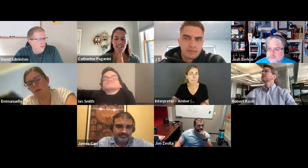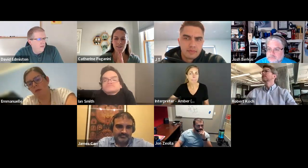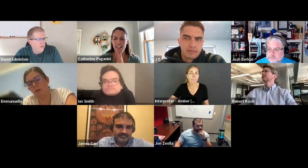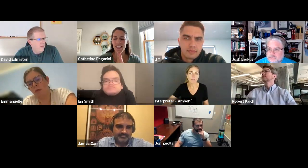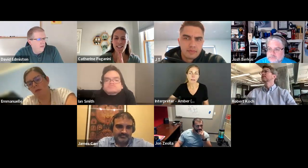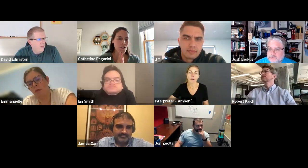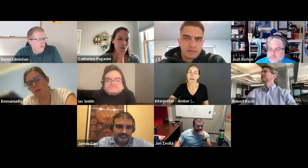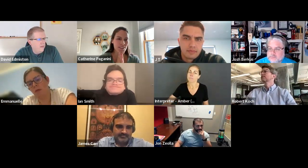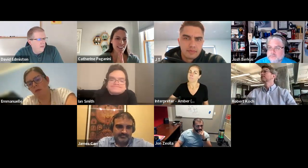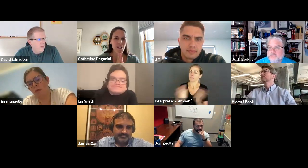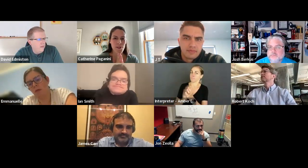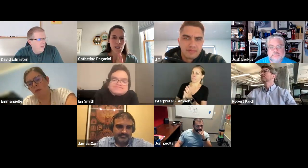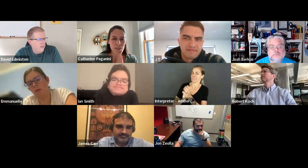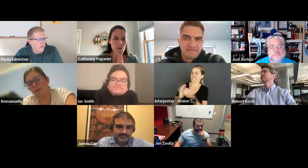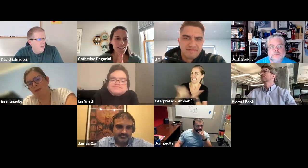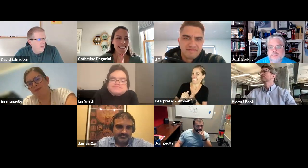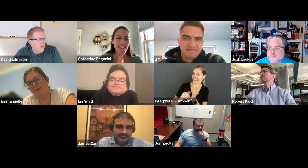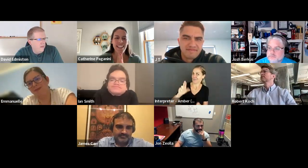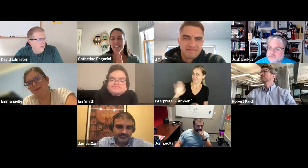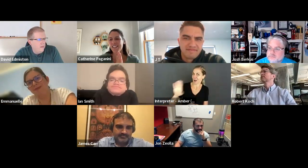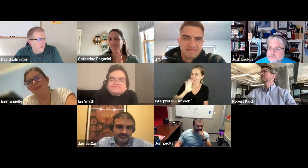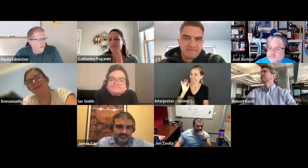his interview. That was really cool.